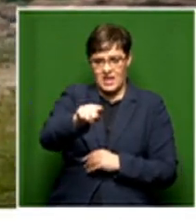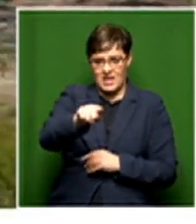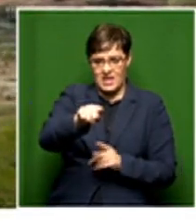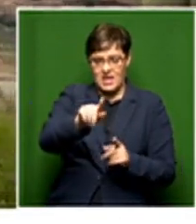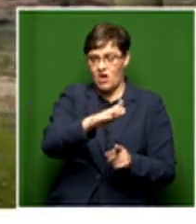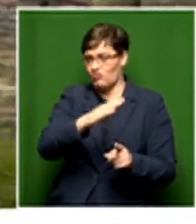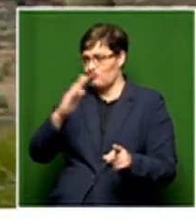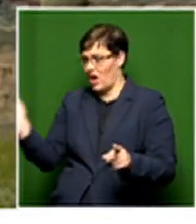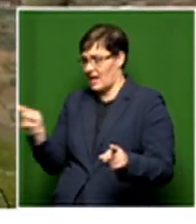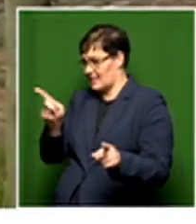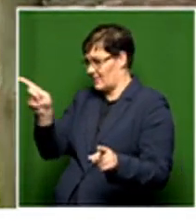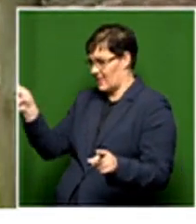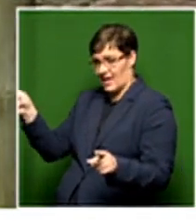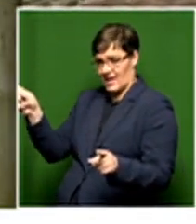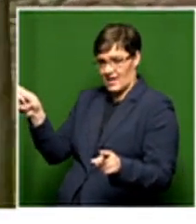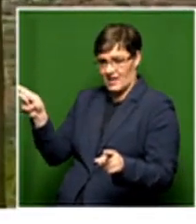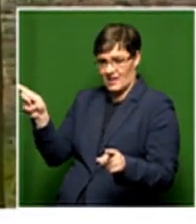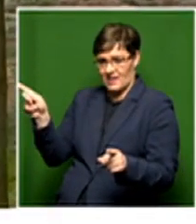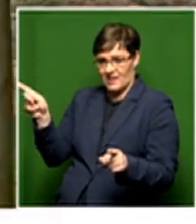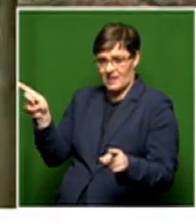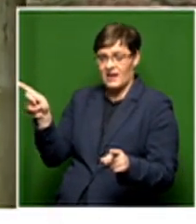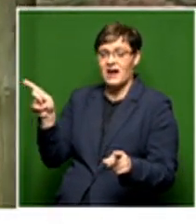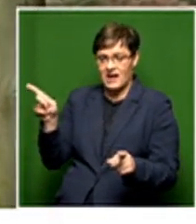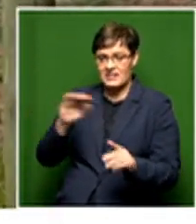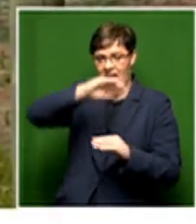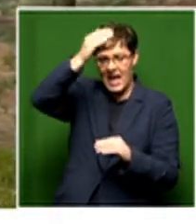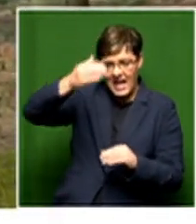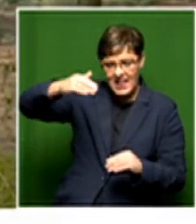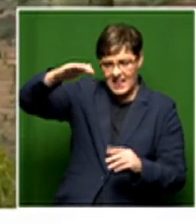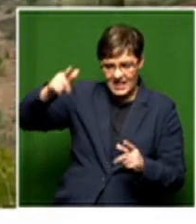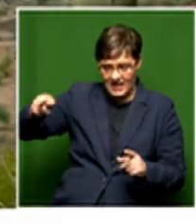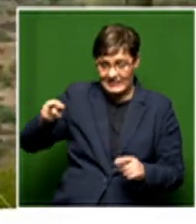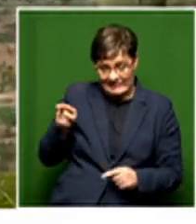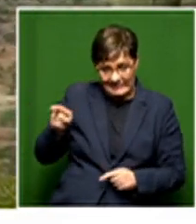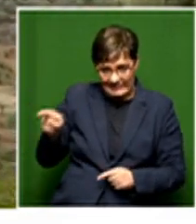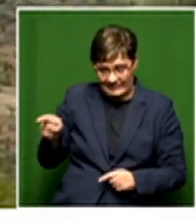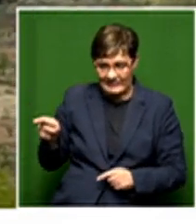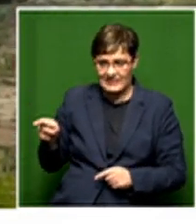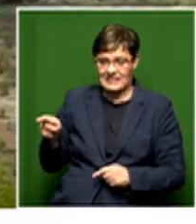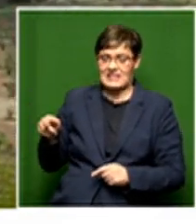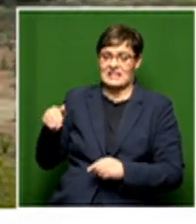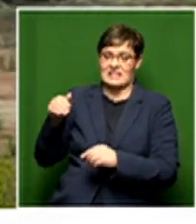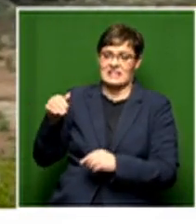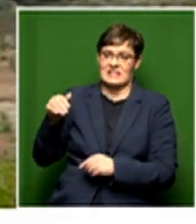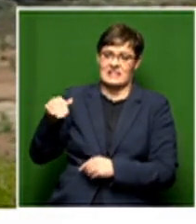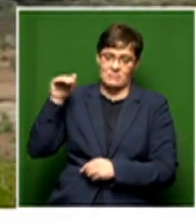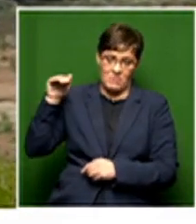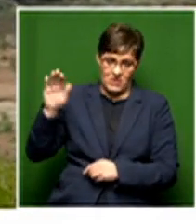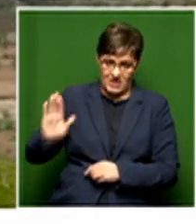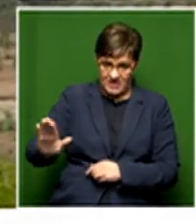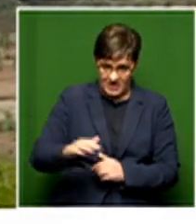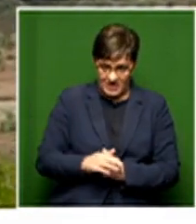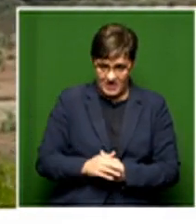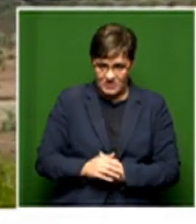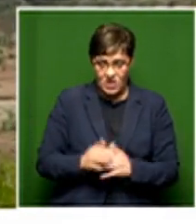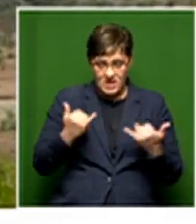go to your right over there, where you see all of those hills and mountains, that is Zimbabwe. And where we are right now